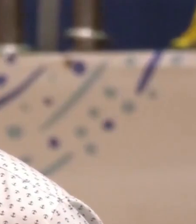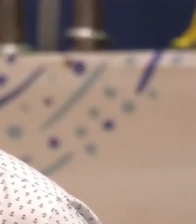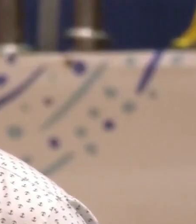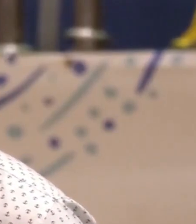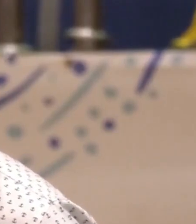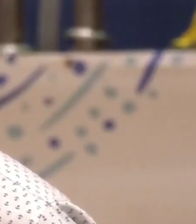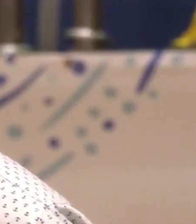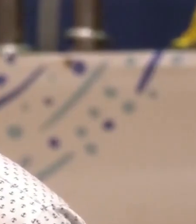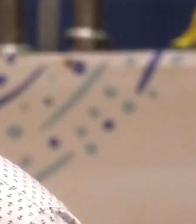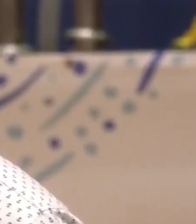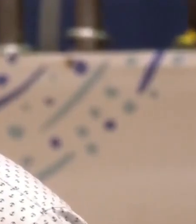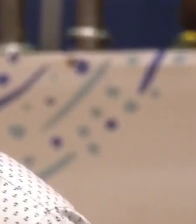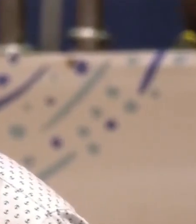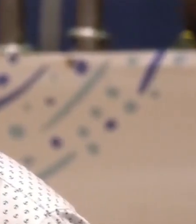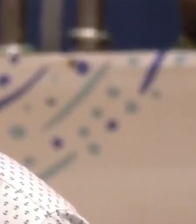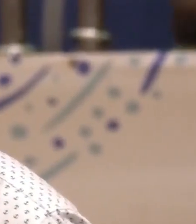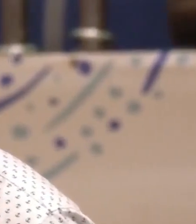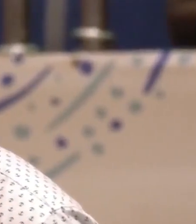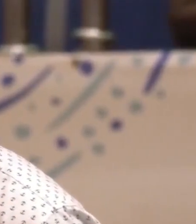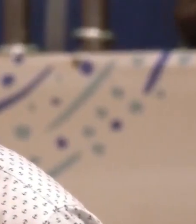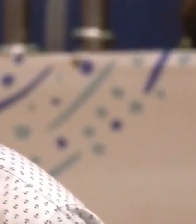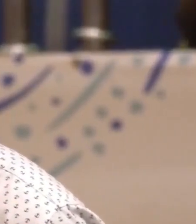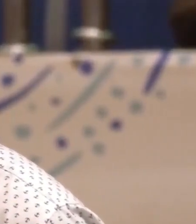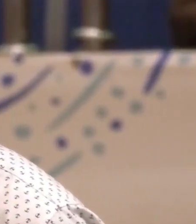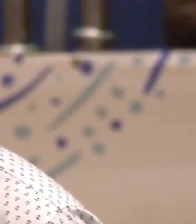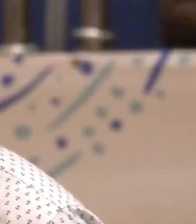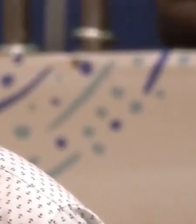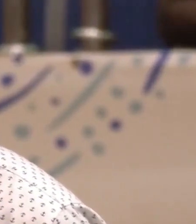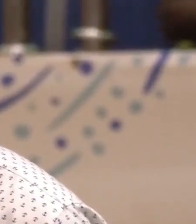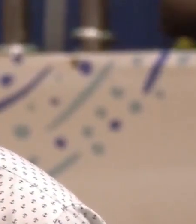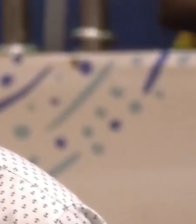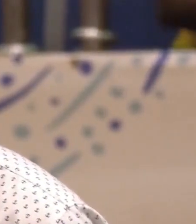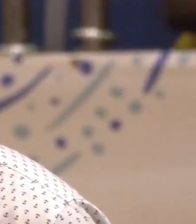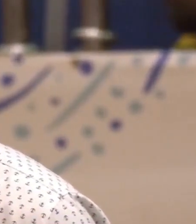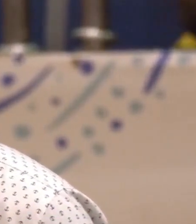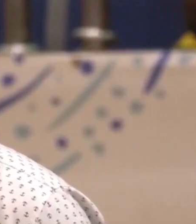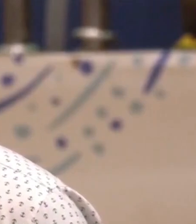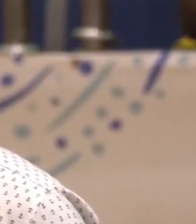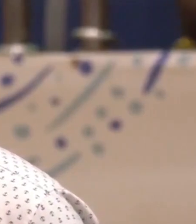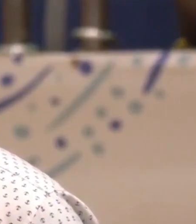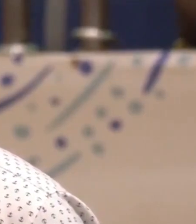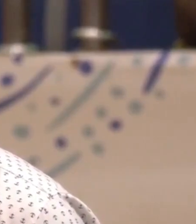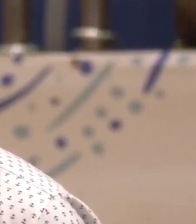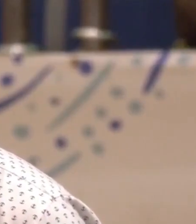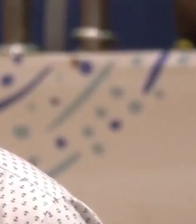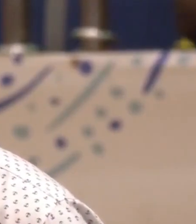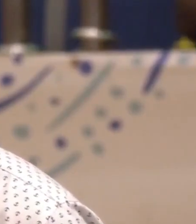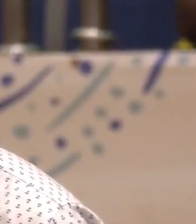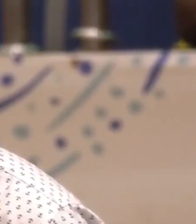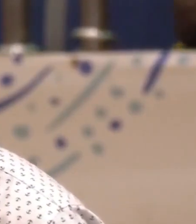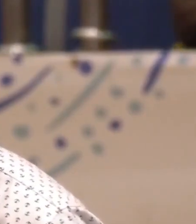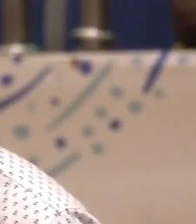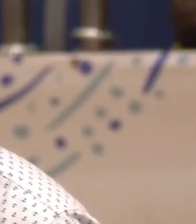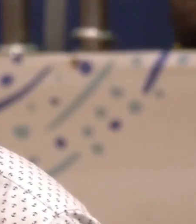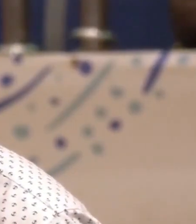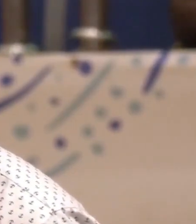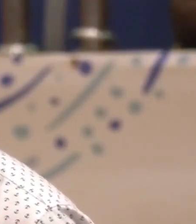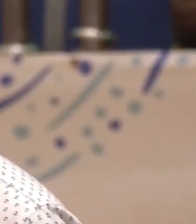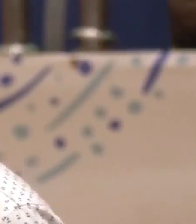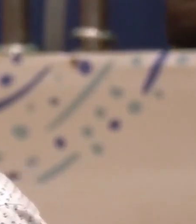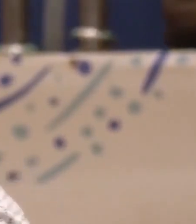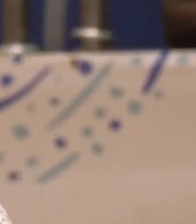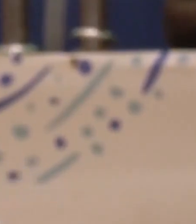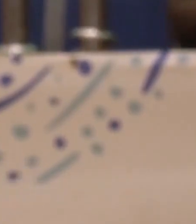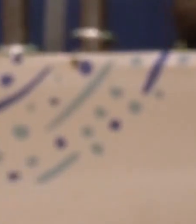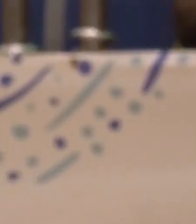we're exploring the possibility of having members from several countries who have expressed an interest in road tennis to be